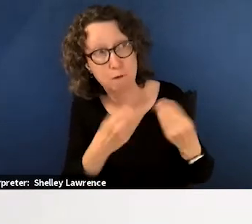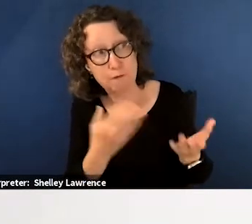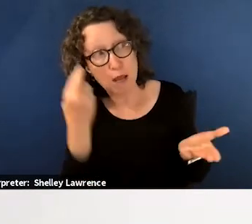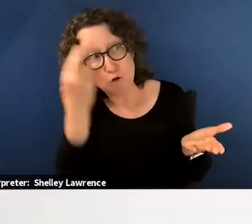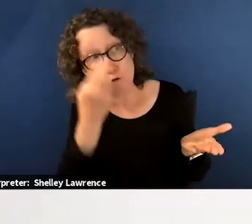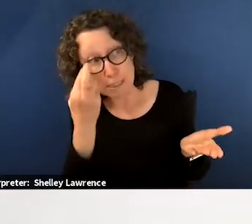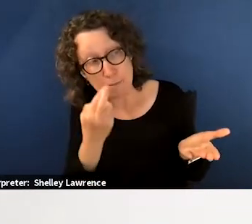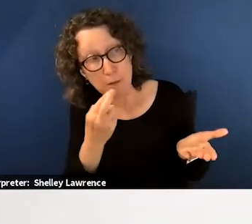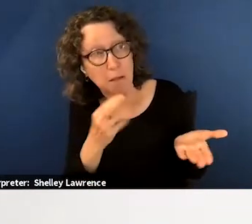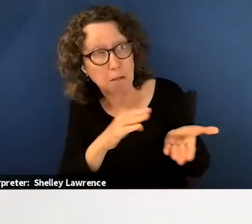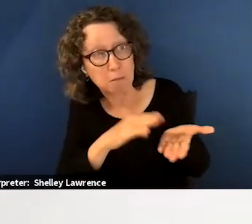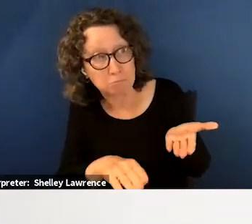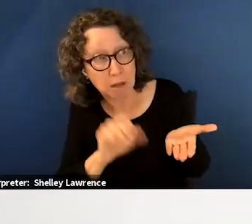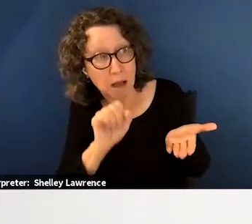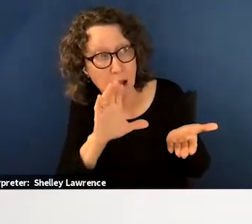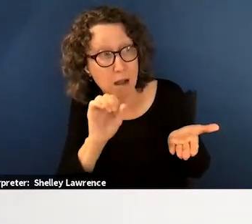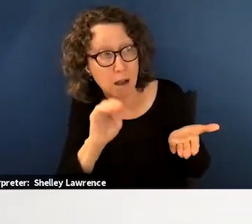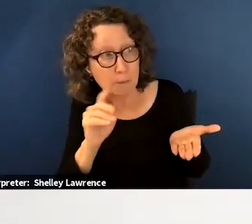reasonable accommodation or not.